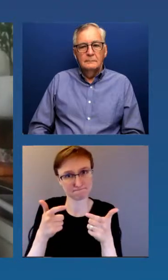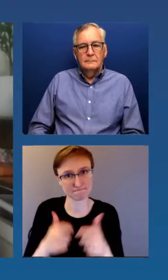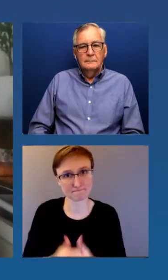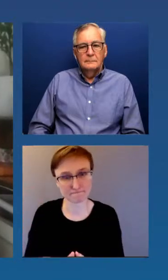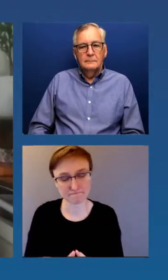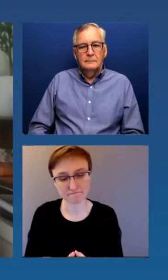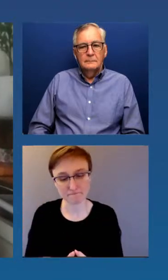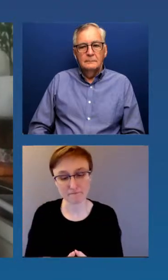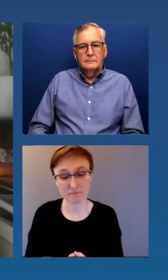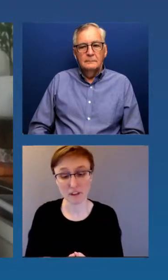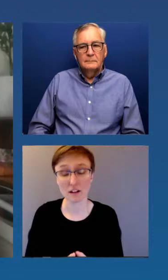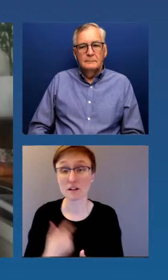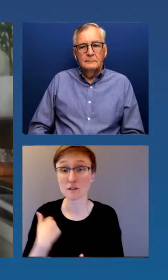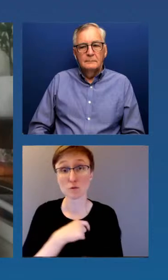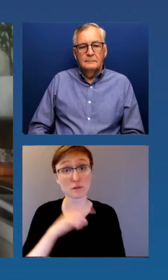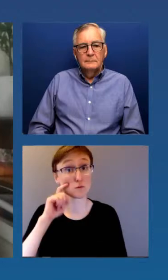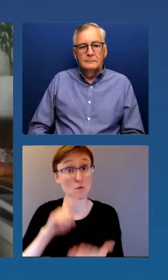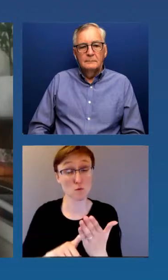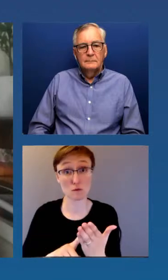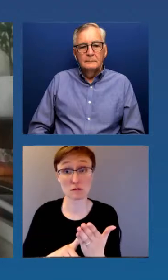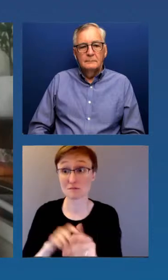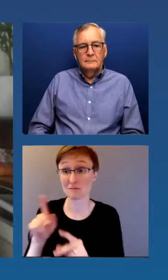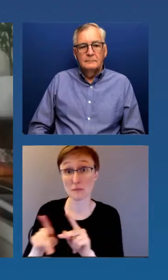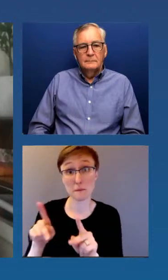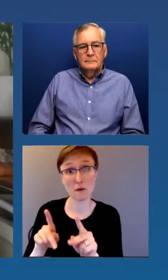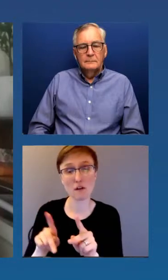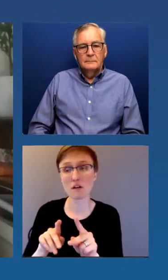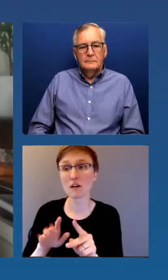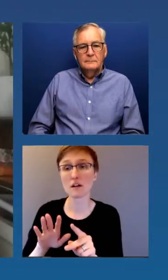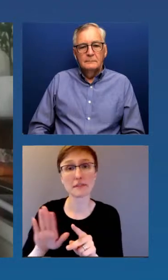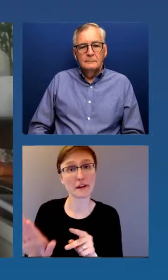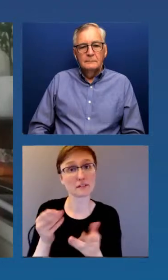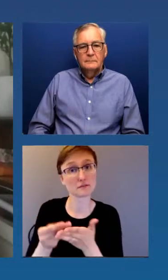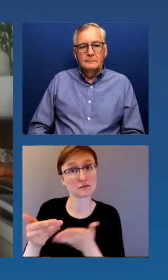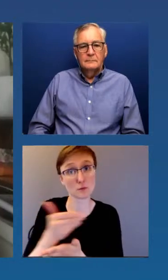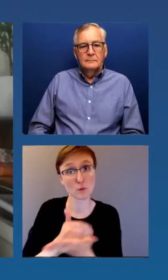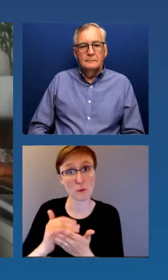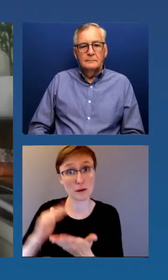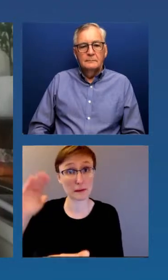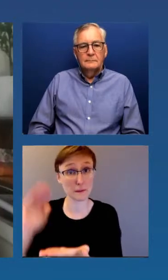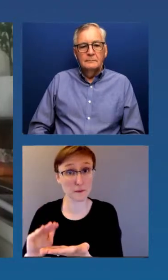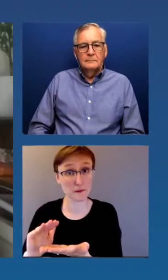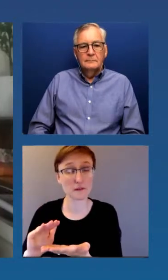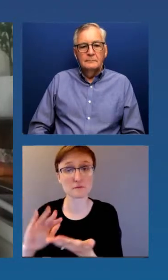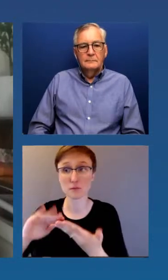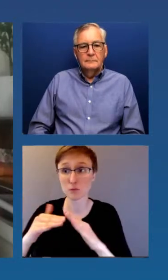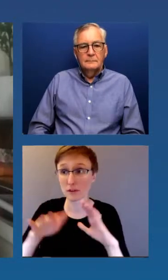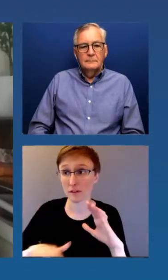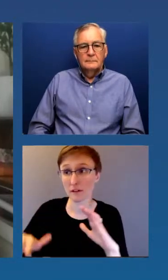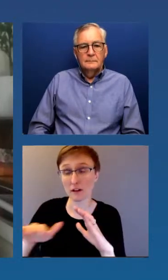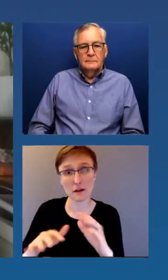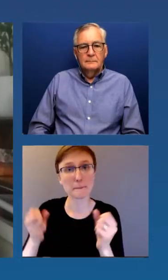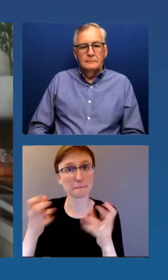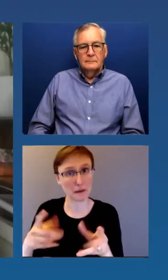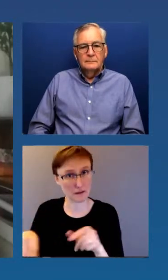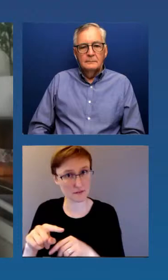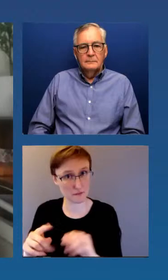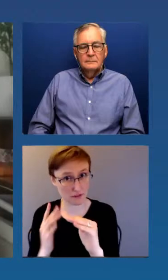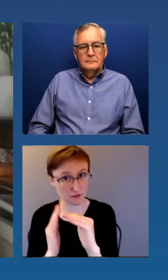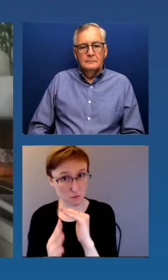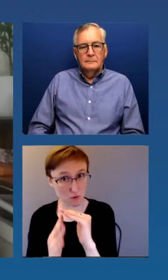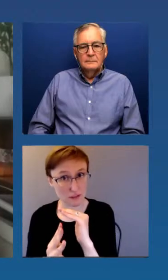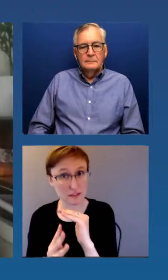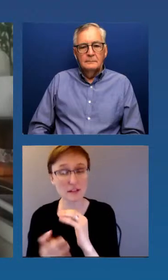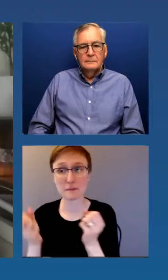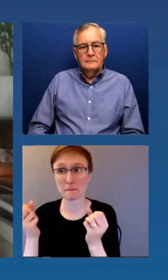of vaccinations of residents living in low-income neighborhoods, many of whom are immigrants and racialized. These disparities